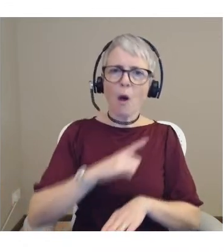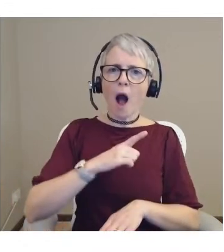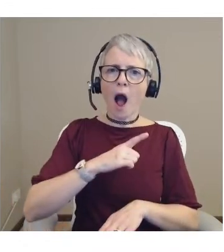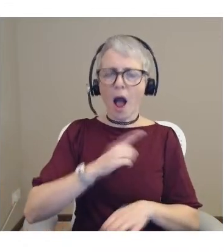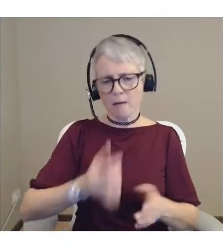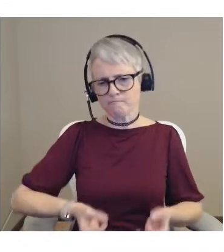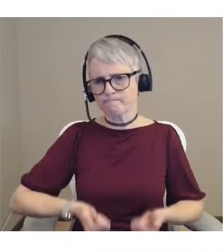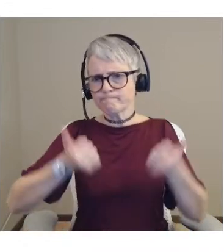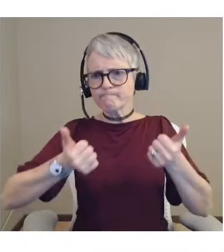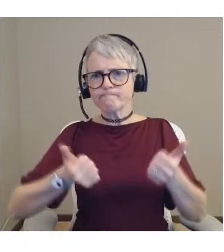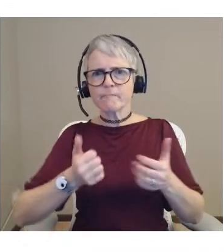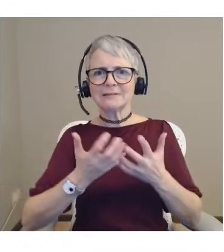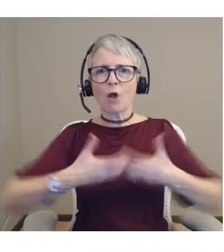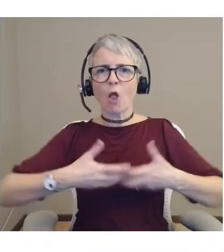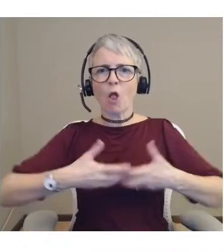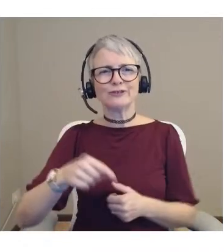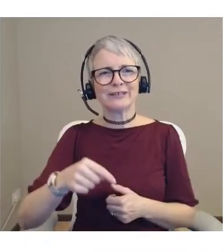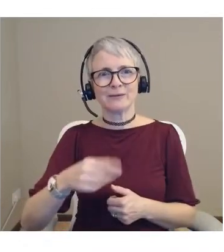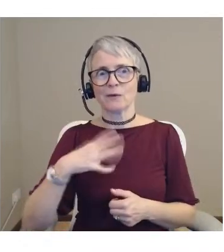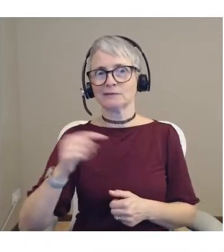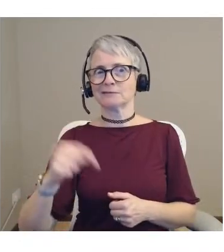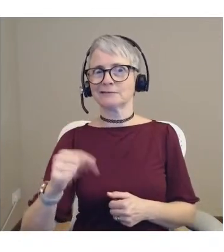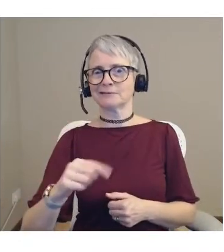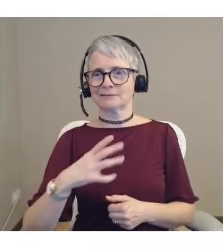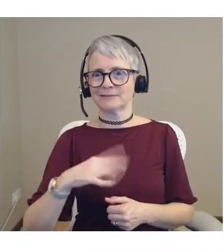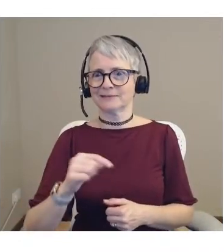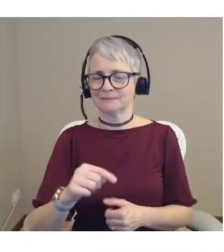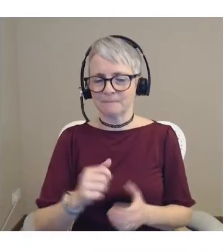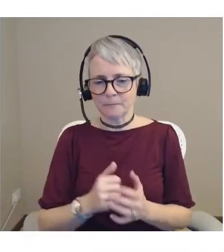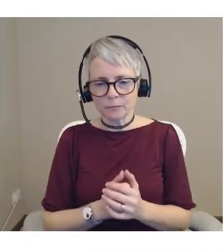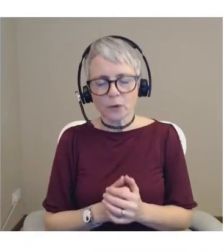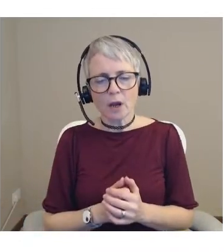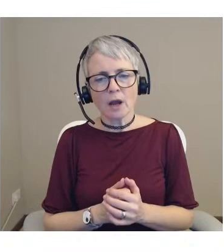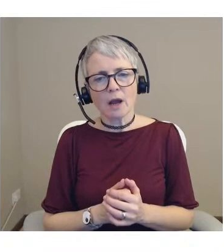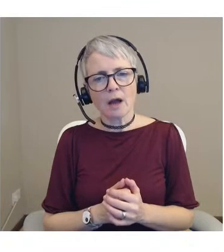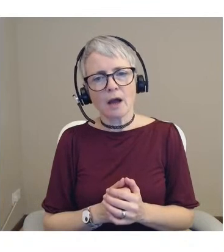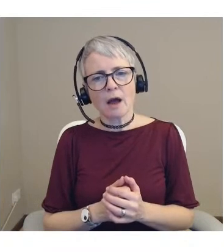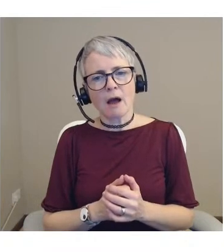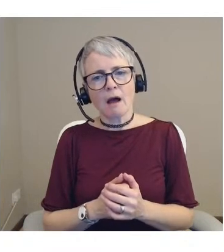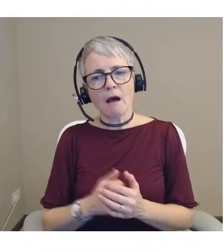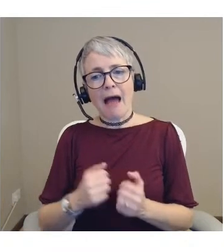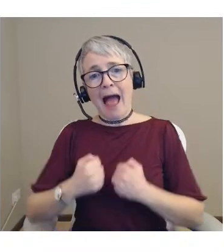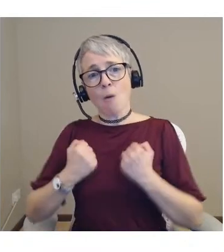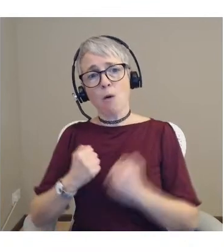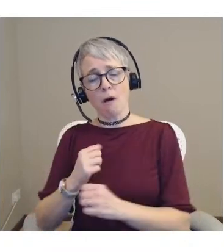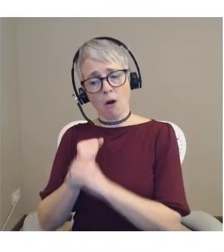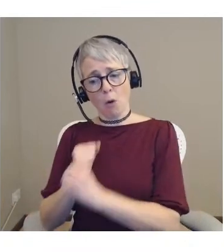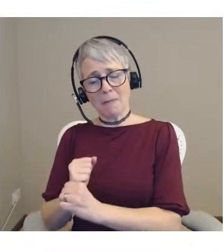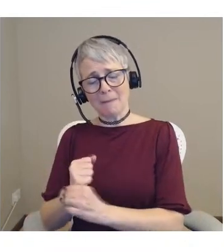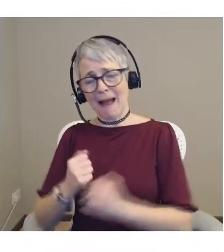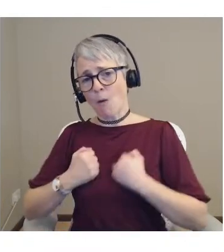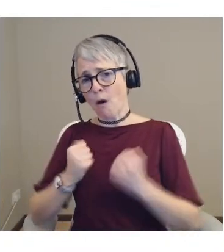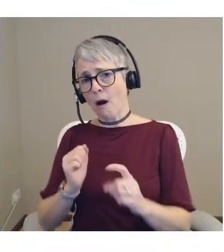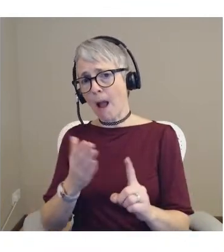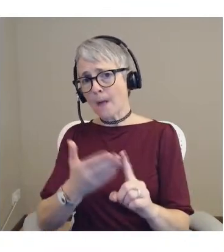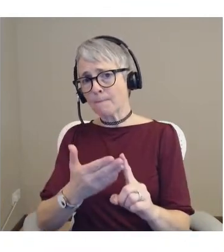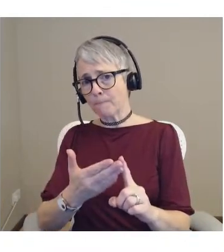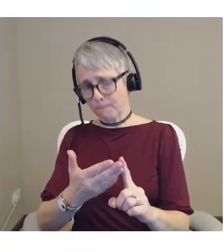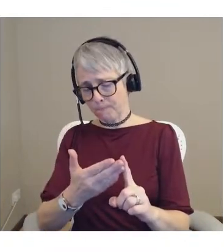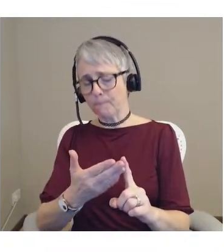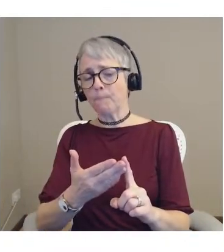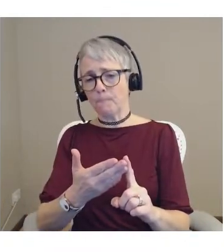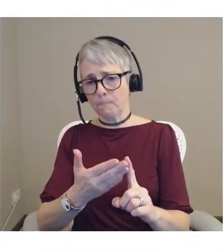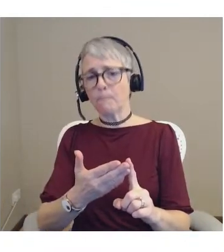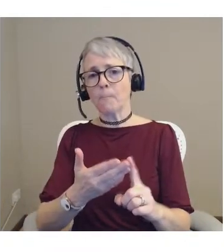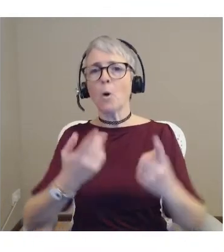And one of the key commitments toward that aim is to scope the case for creating a national